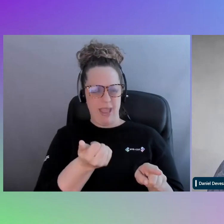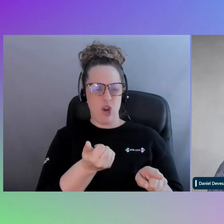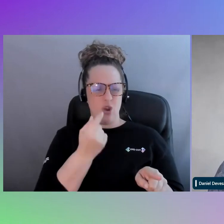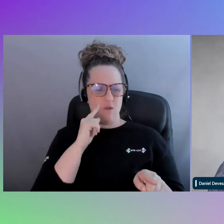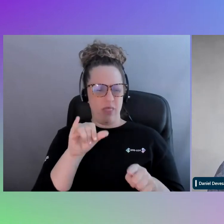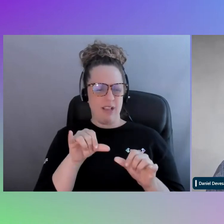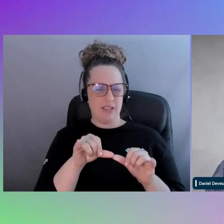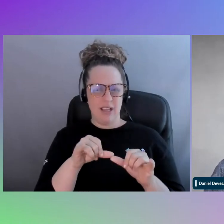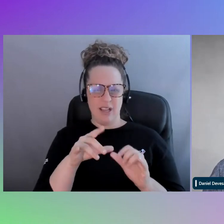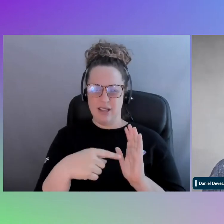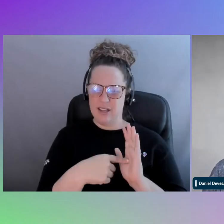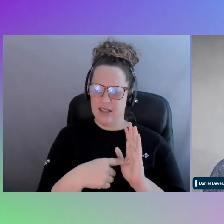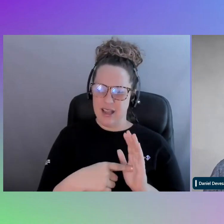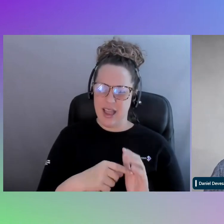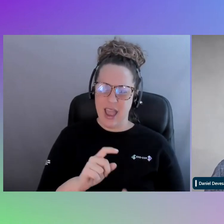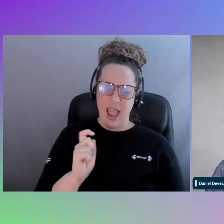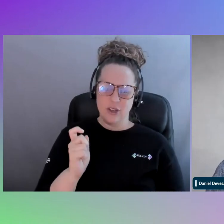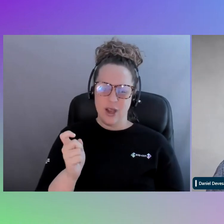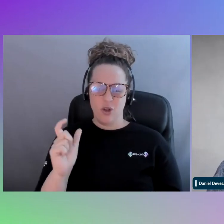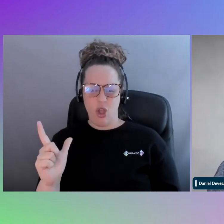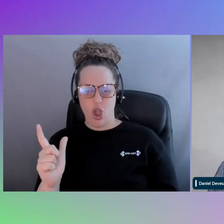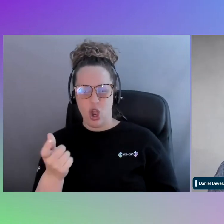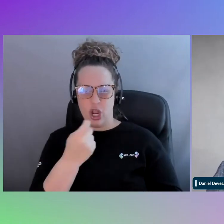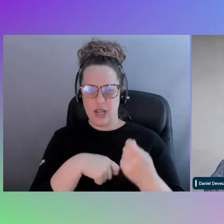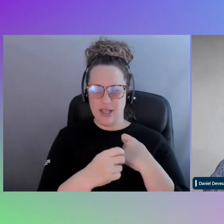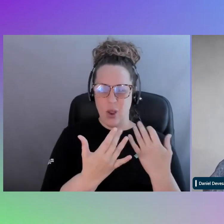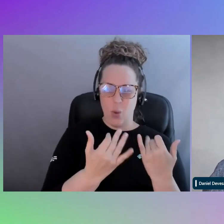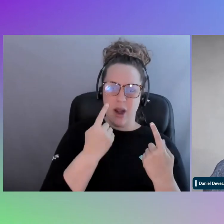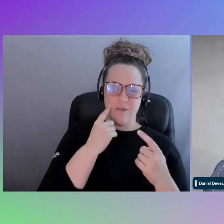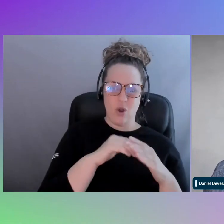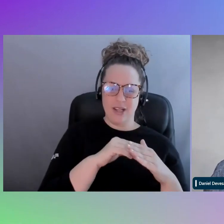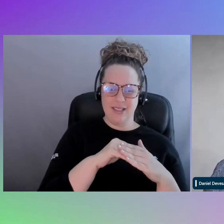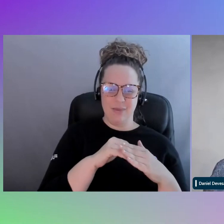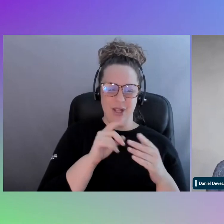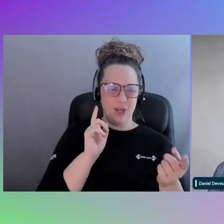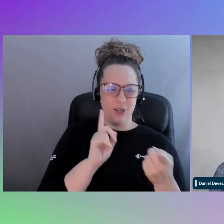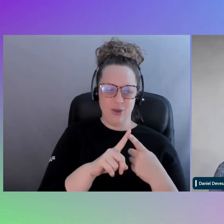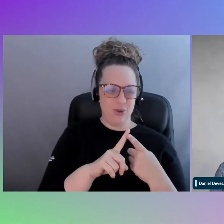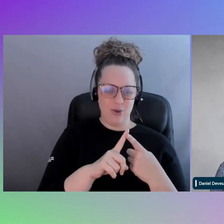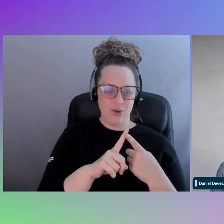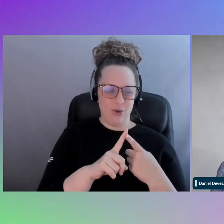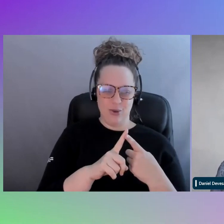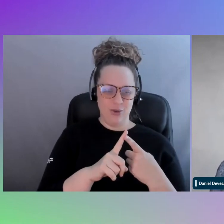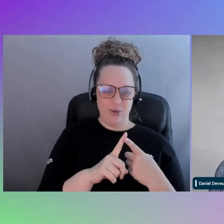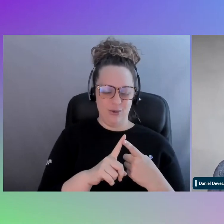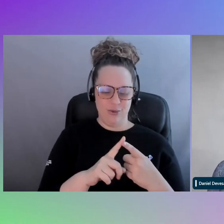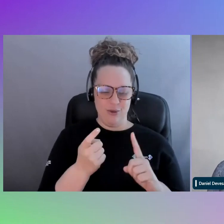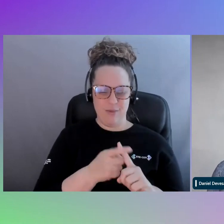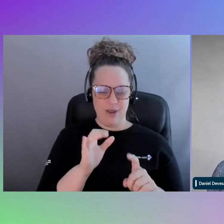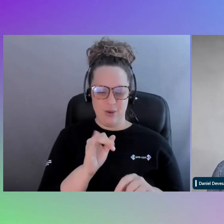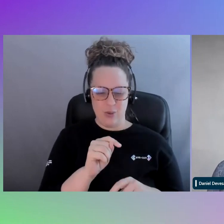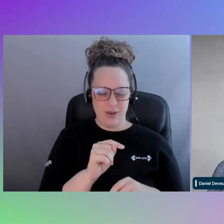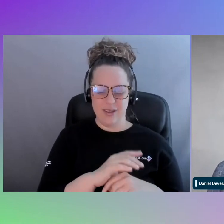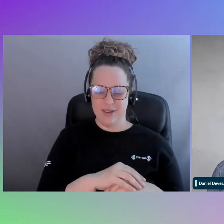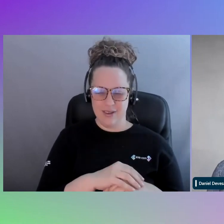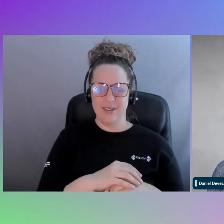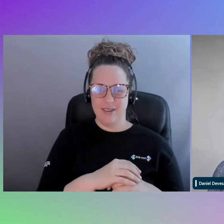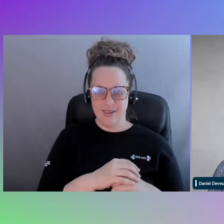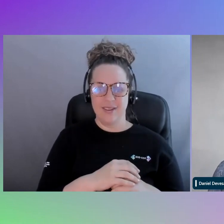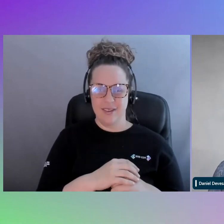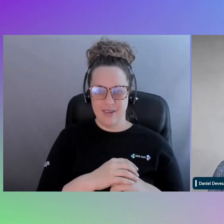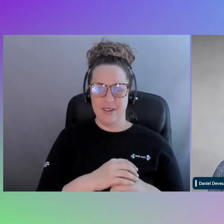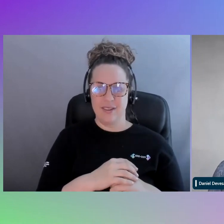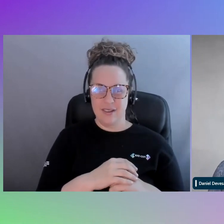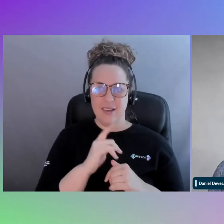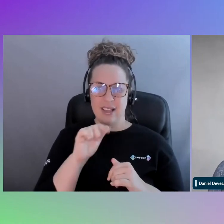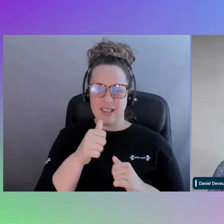size, like extra large, instead of waiting for accessibility text sizes, for example. So that's